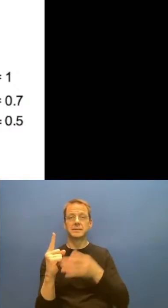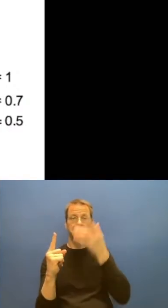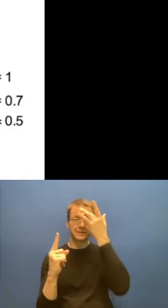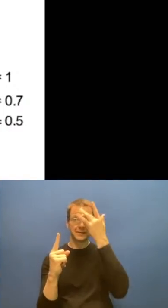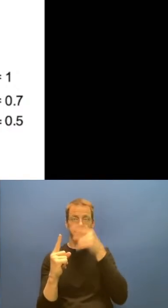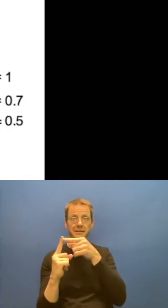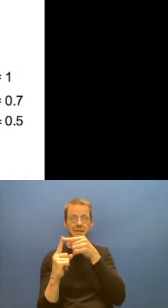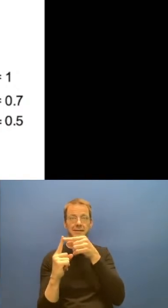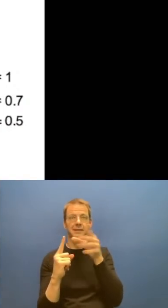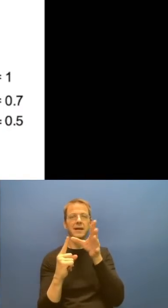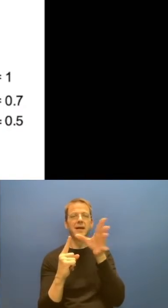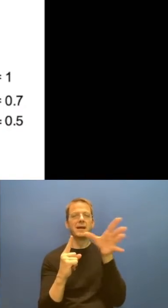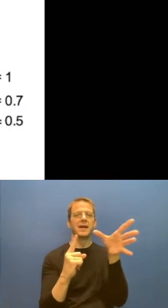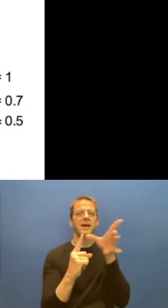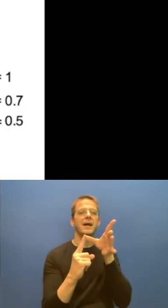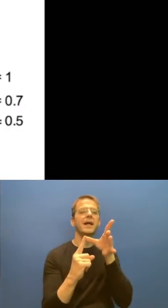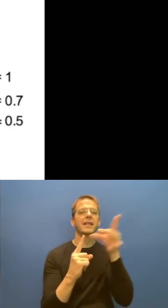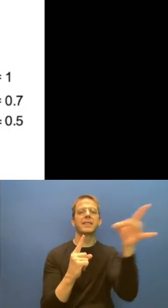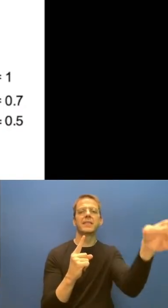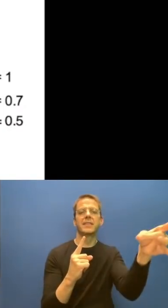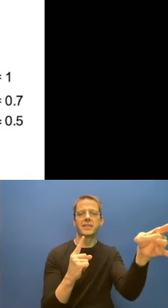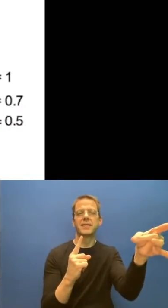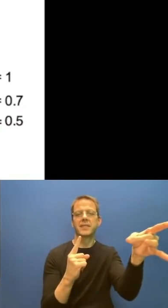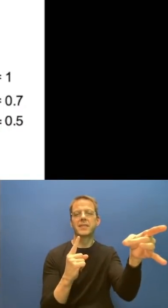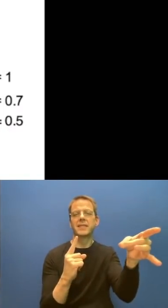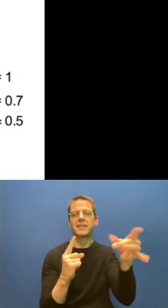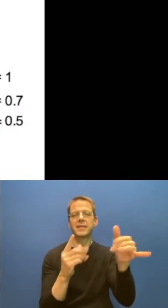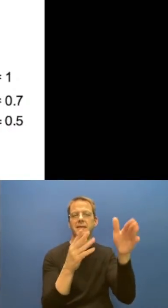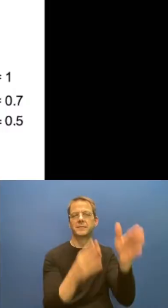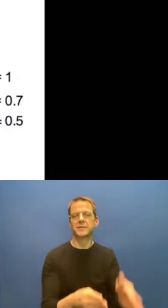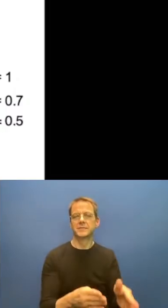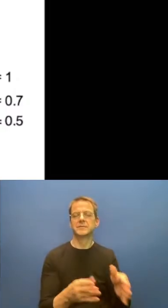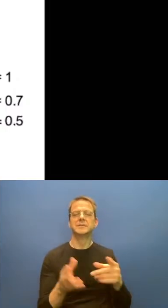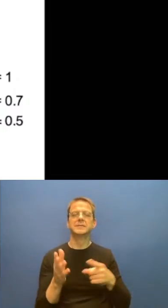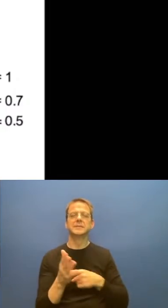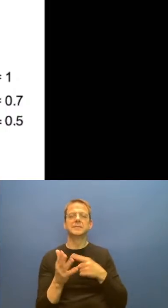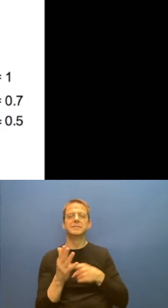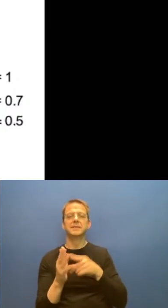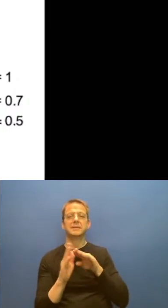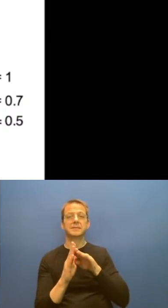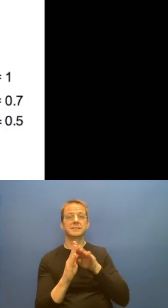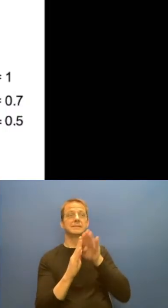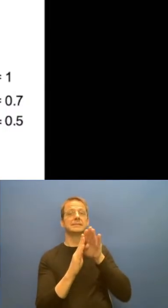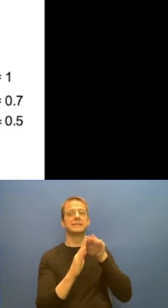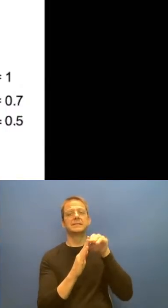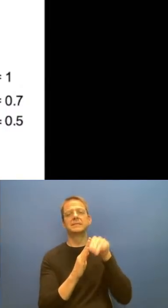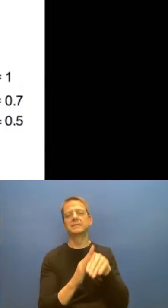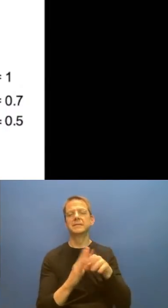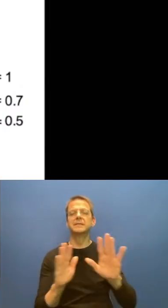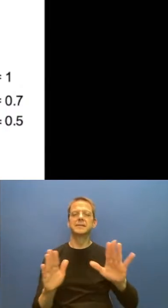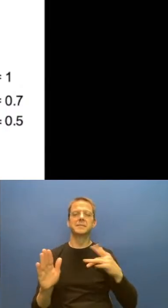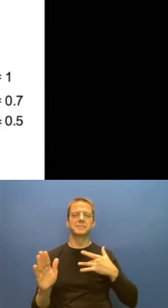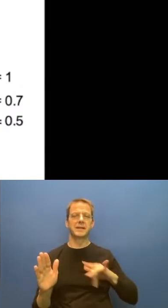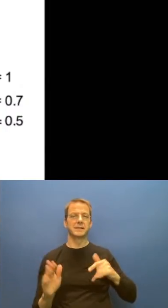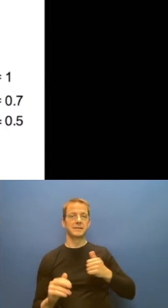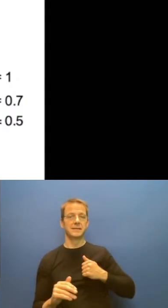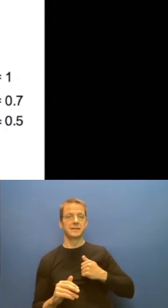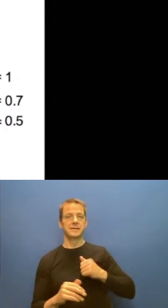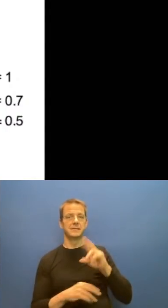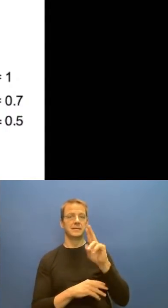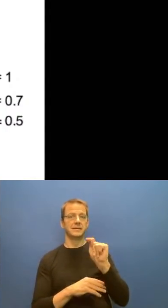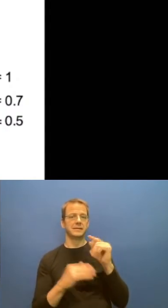but in Canada, very often we are at RT1 of Delta. And what is important here, that if